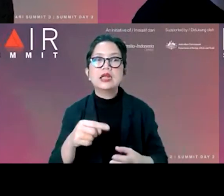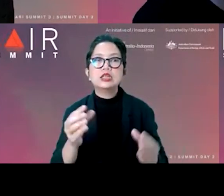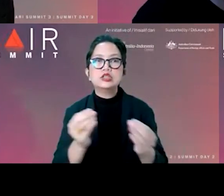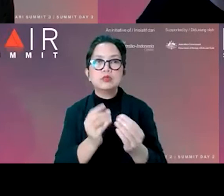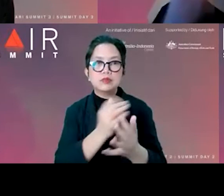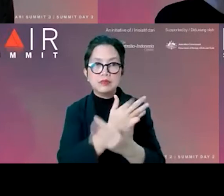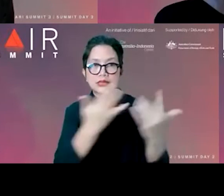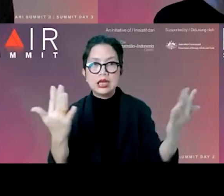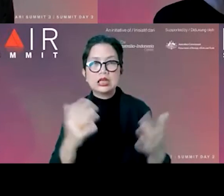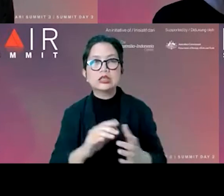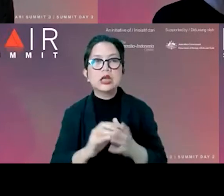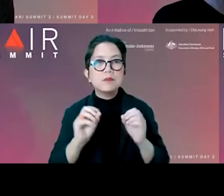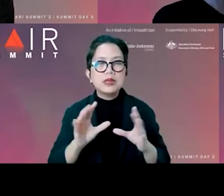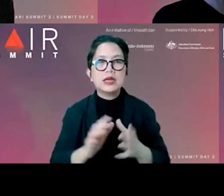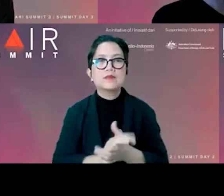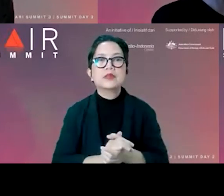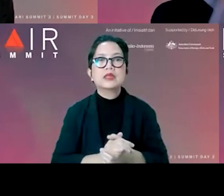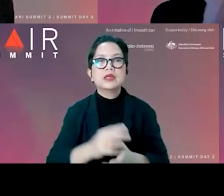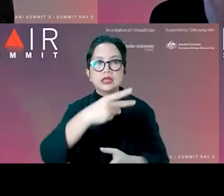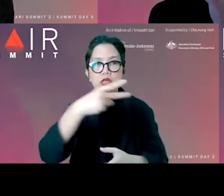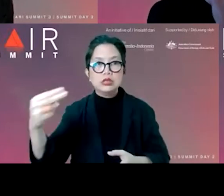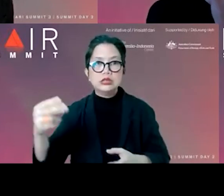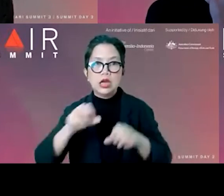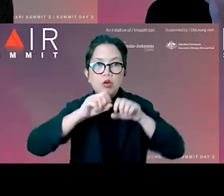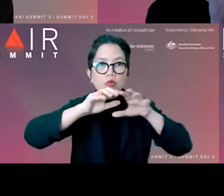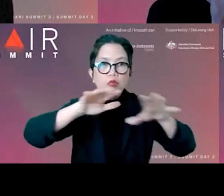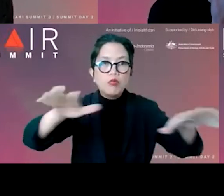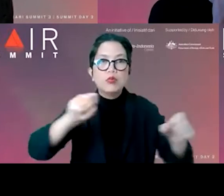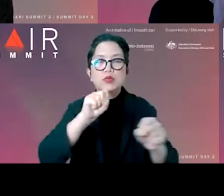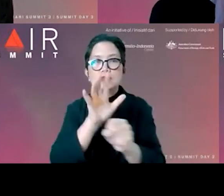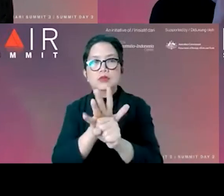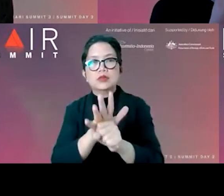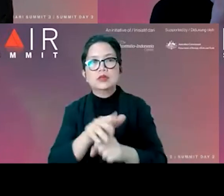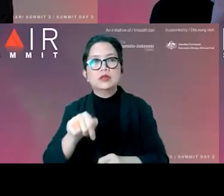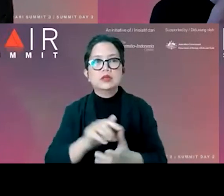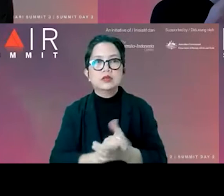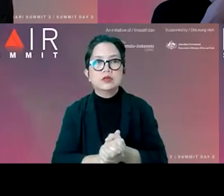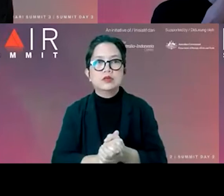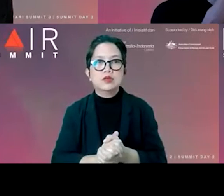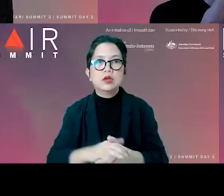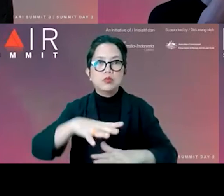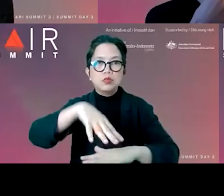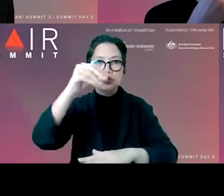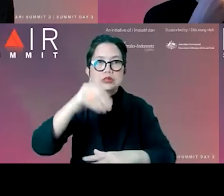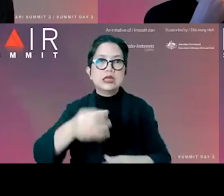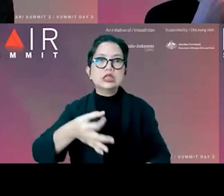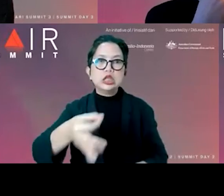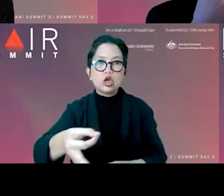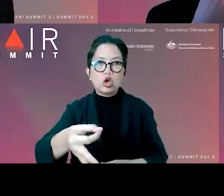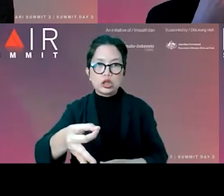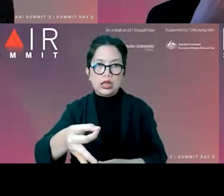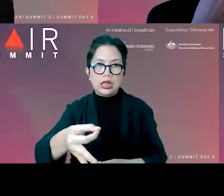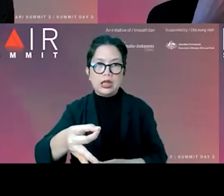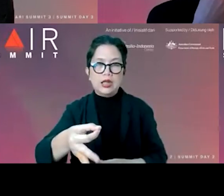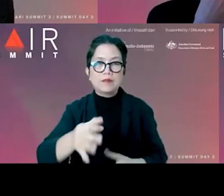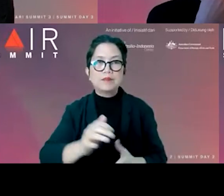areas. Capital-centred decisions tend to not serve the needs of the regional areas. How should